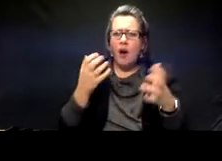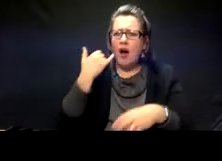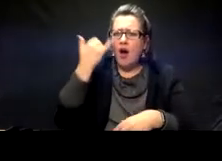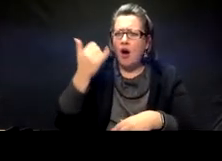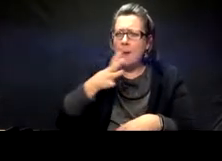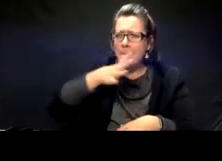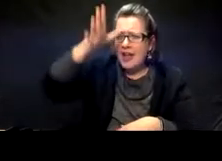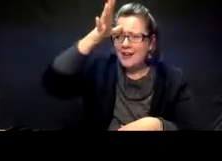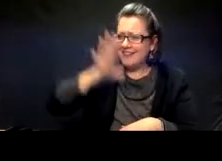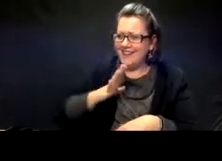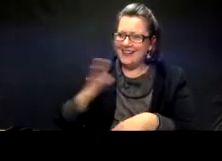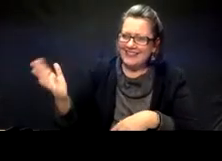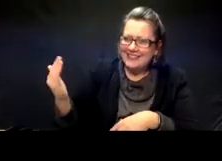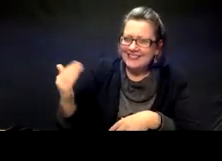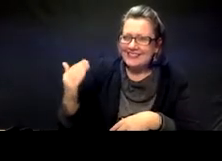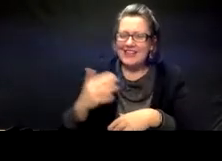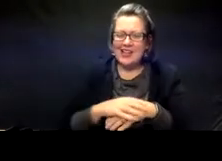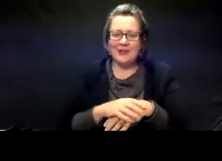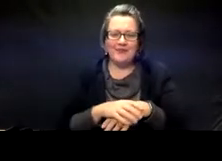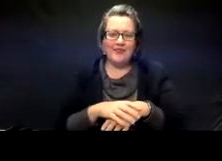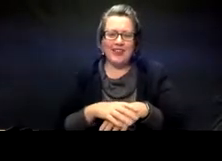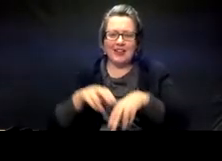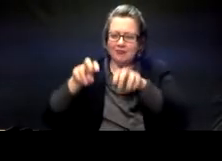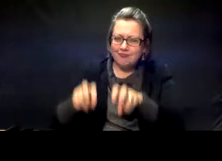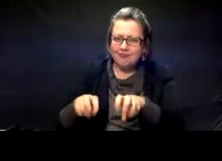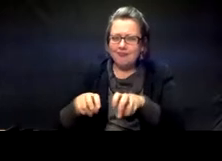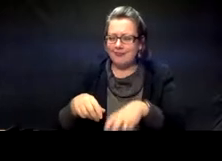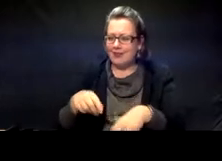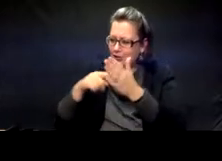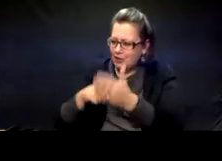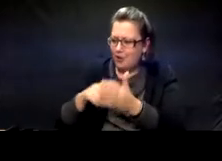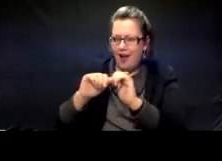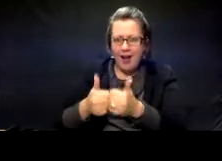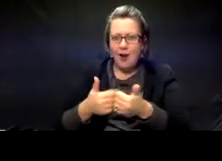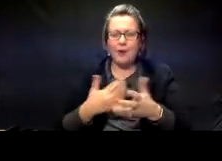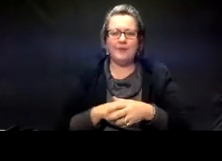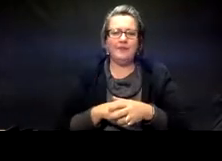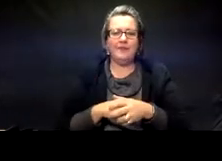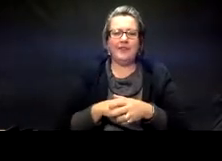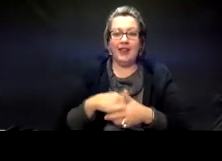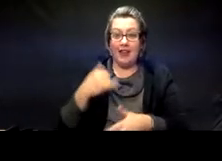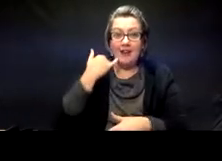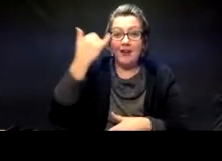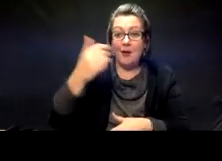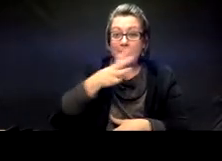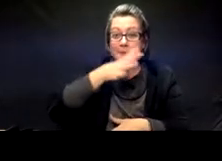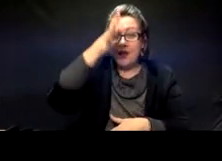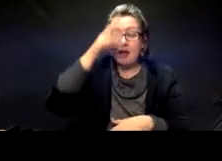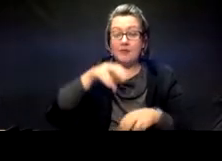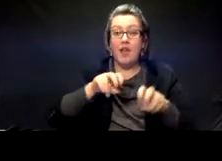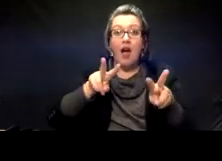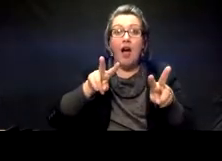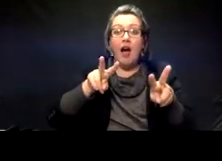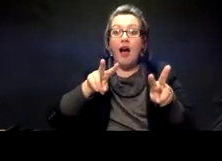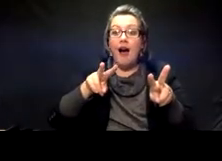that was like. And they said they wanted to call their parents. So I said, okay, come over here, sit next to me. And I showed how to call their parents.